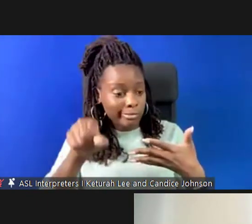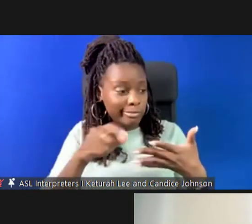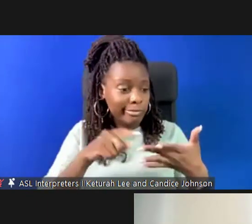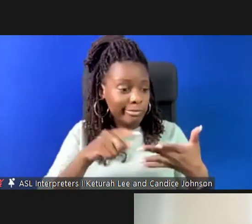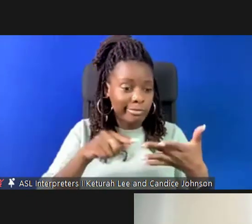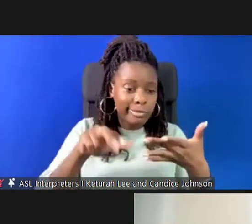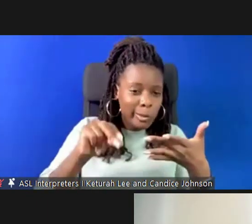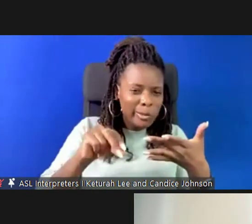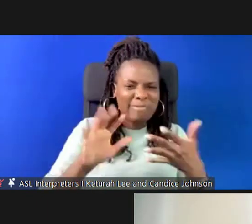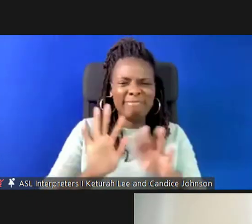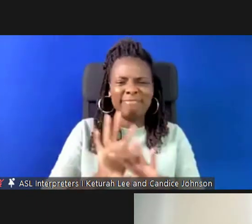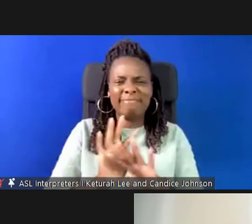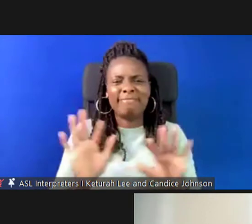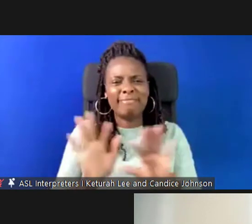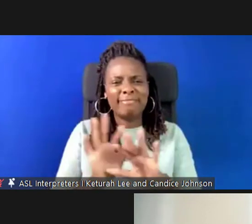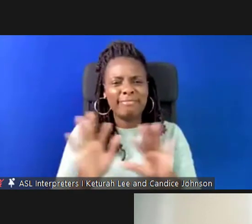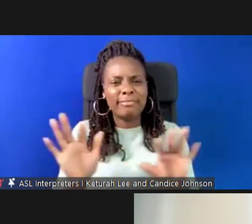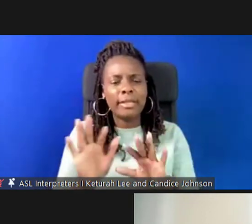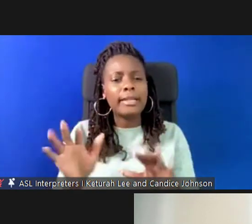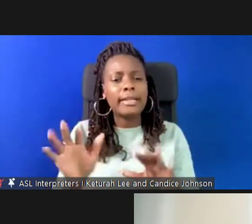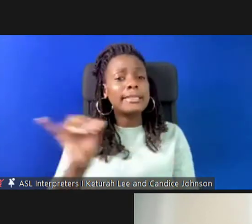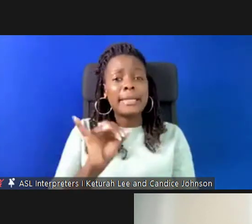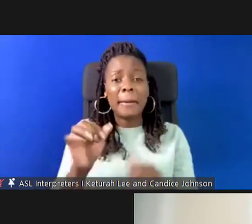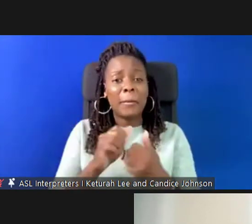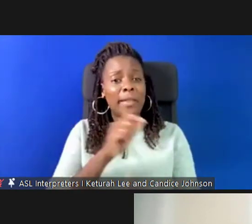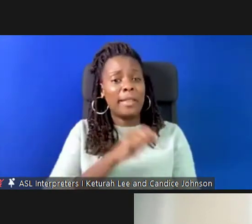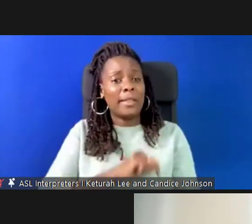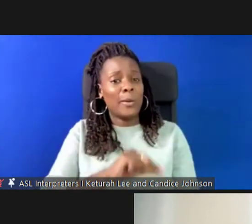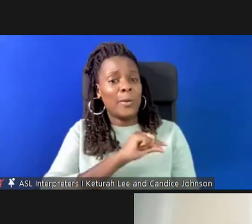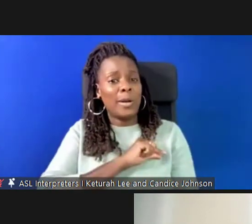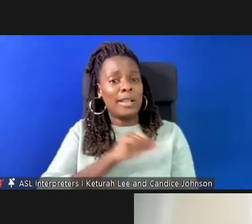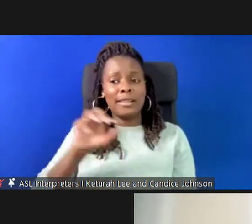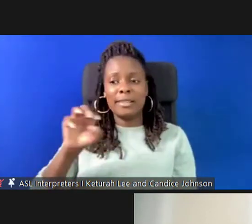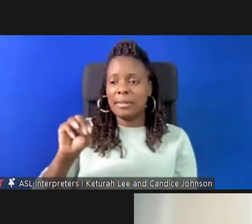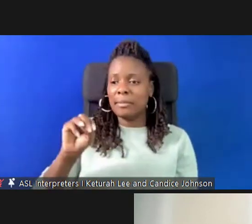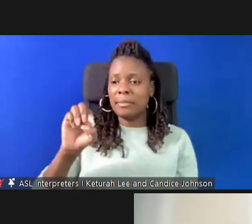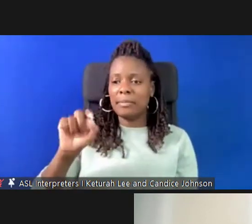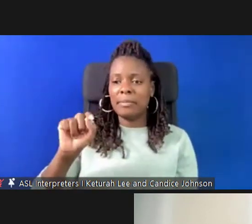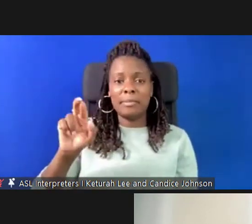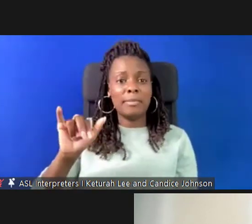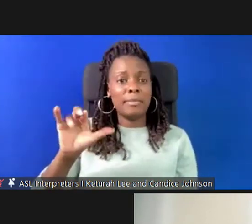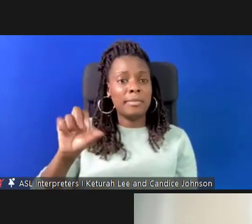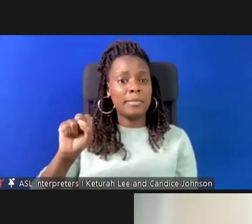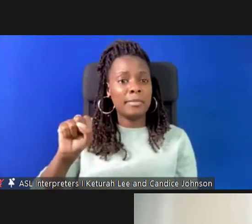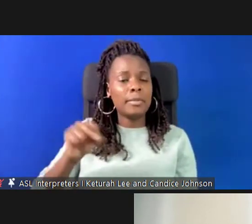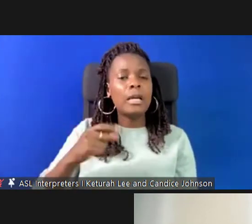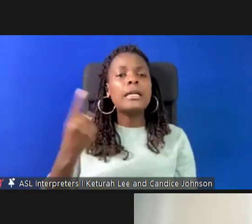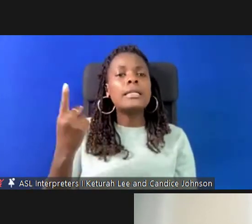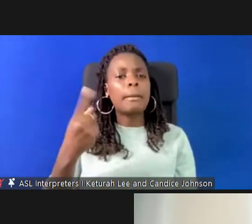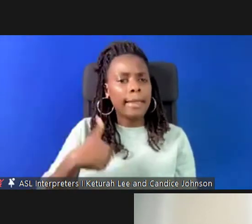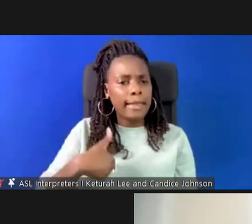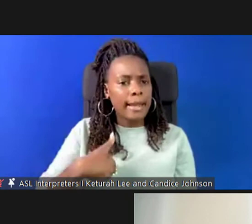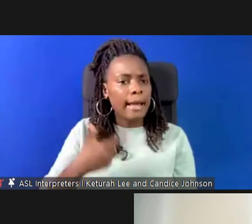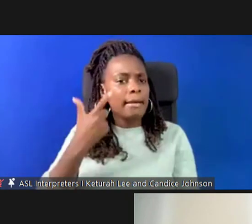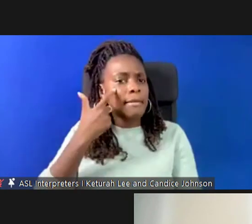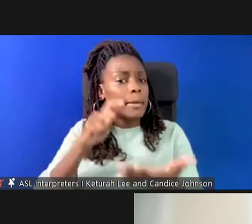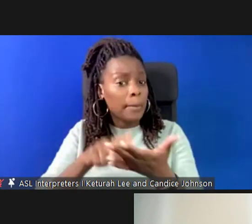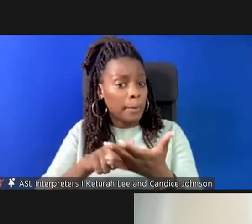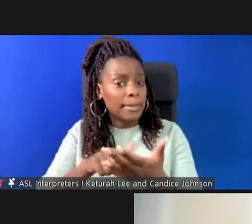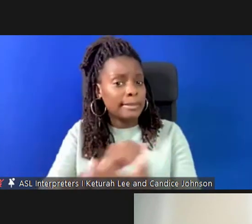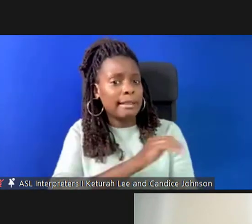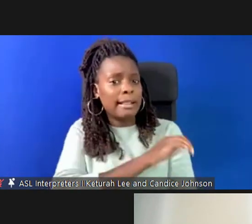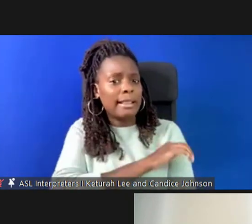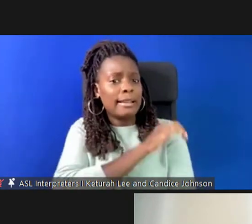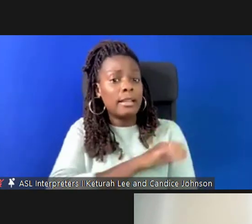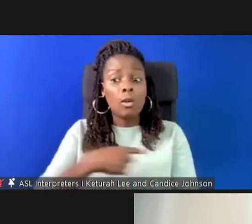with quality metrics. I think one of the things I've noticed clinically is that when you talk about this,